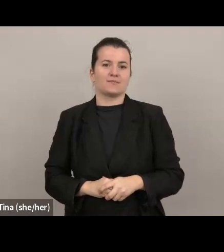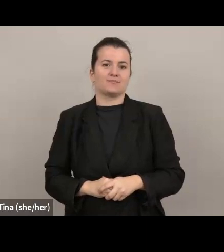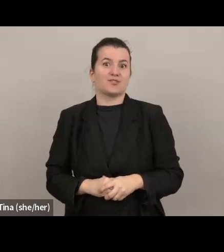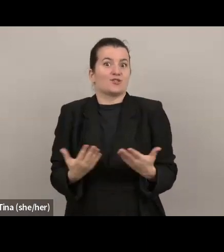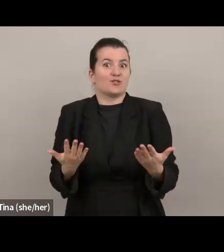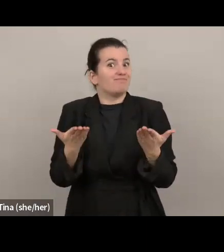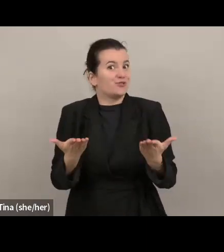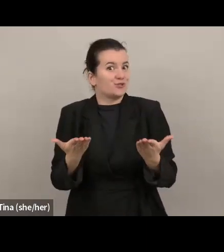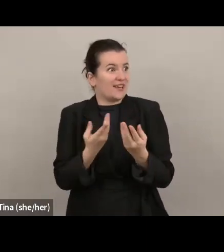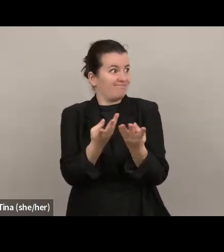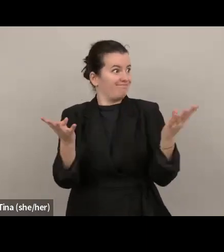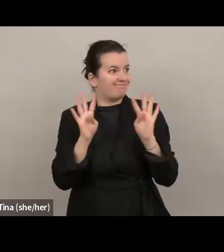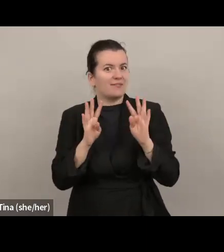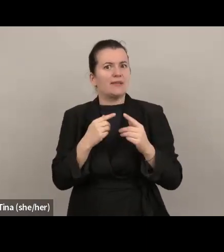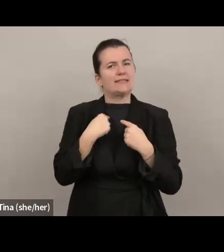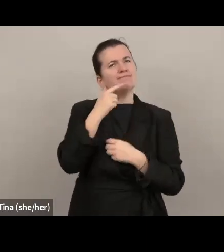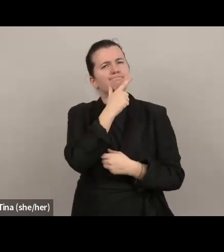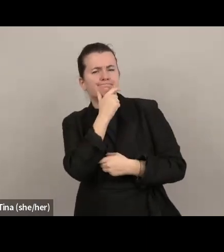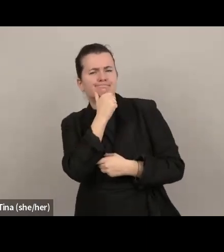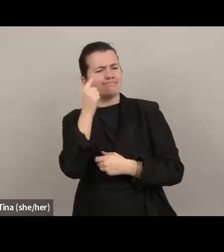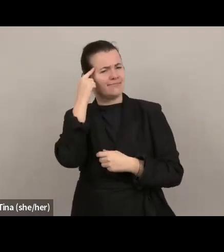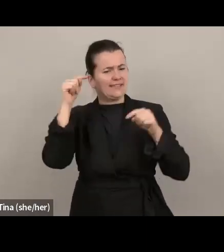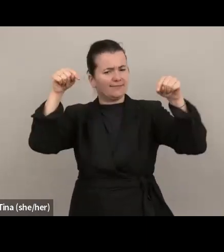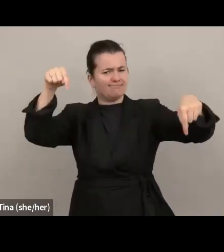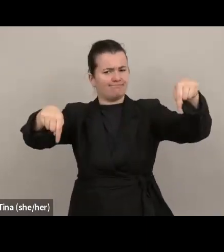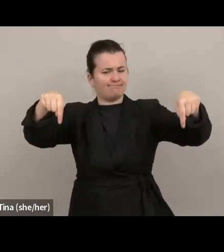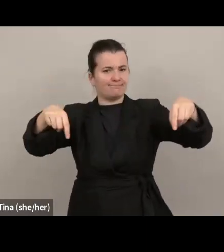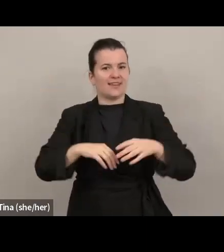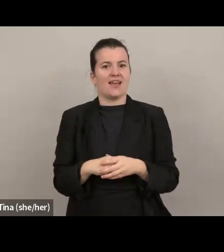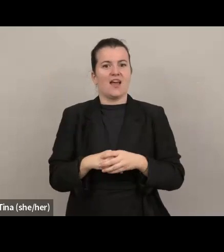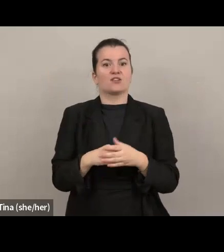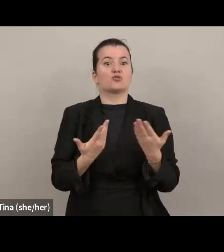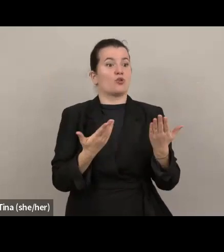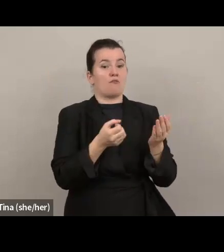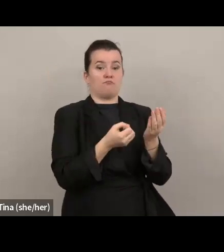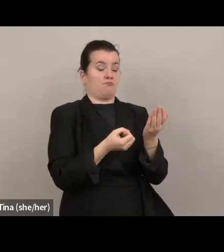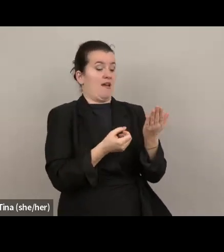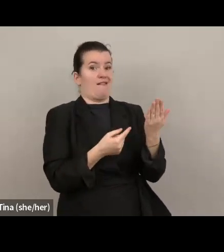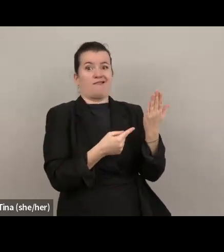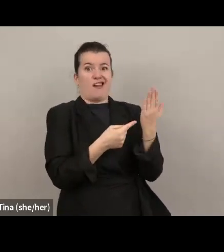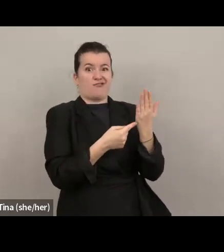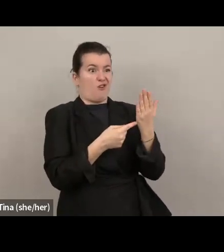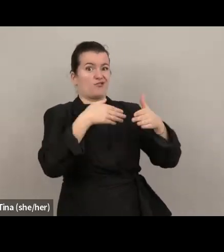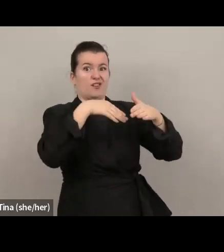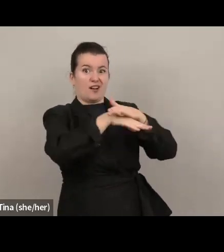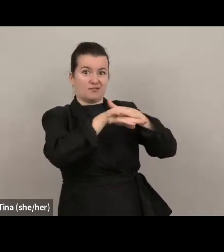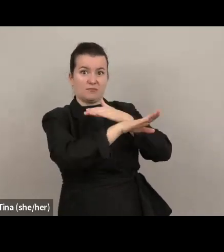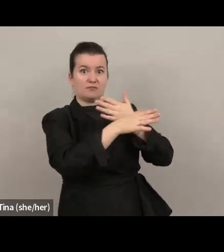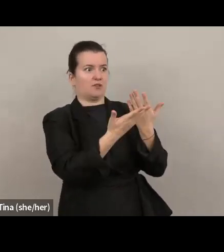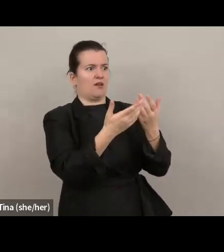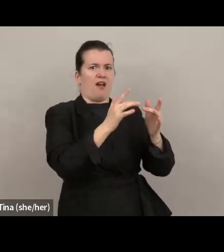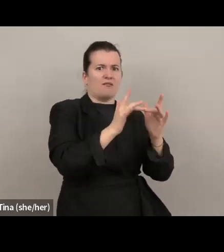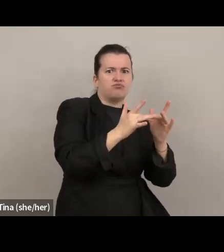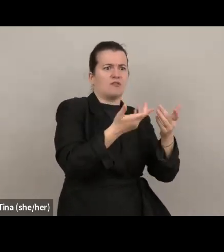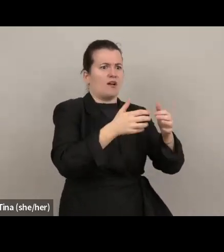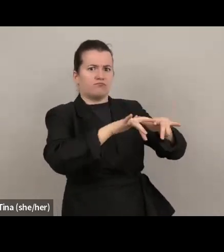discussion because digital accessibility shapes dynamics of urban and rural livelihoods in different ways. And so